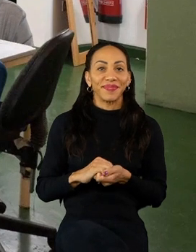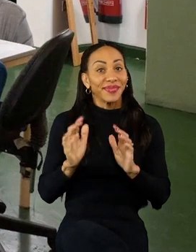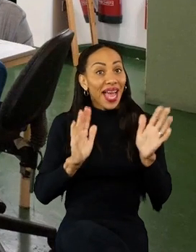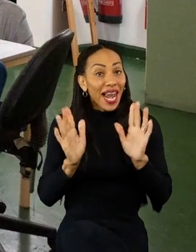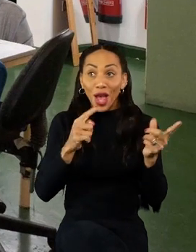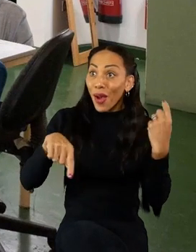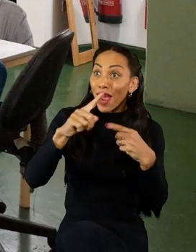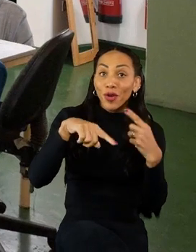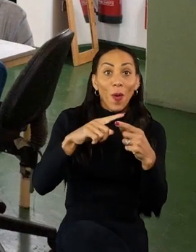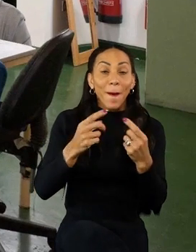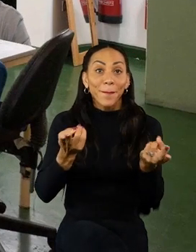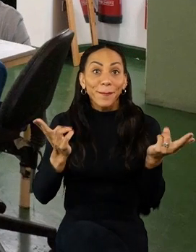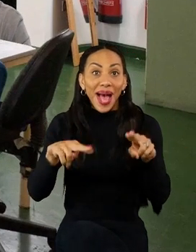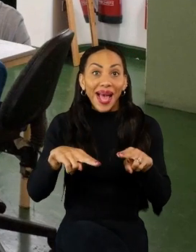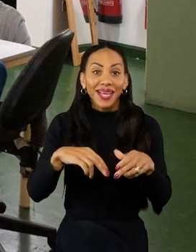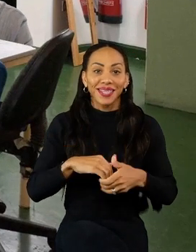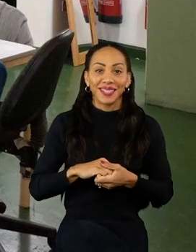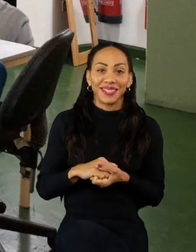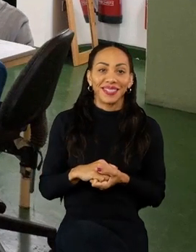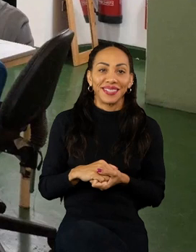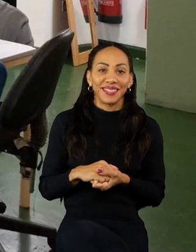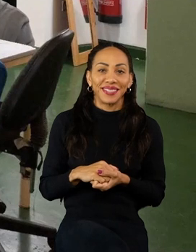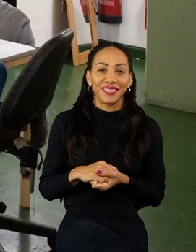Hello, is everyone back? Can I hear everyone?